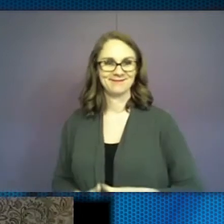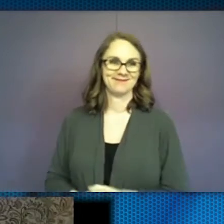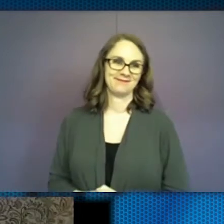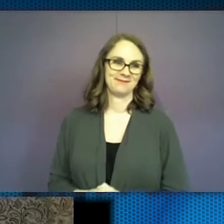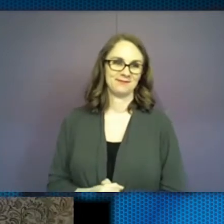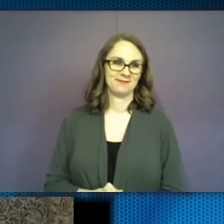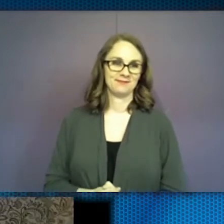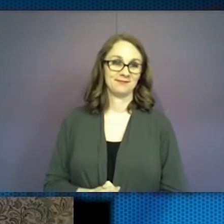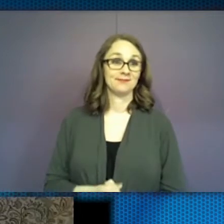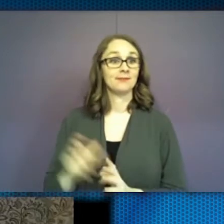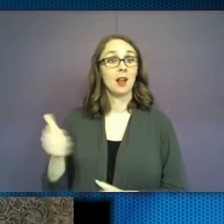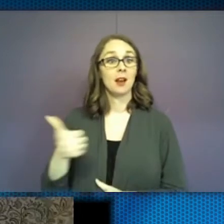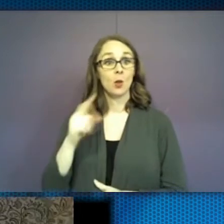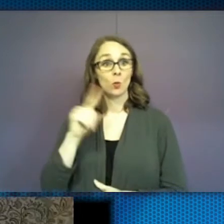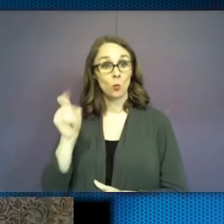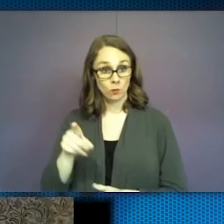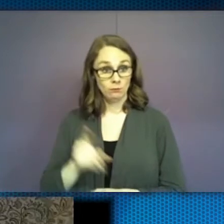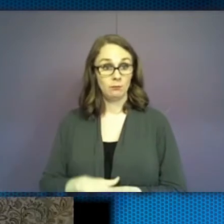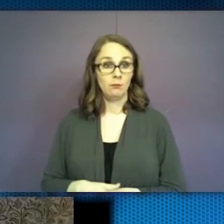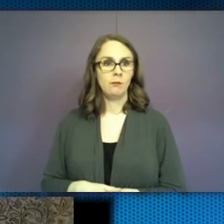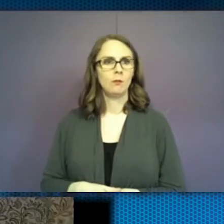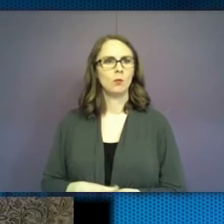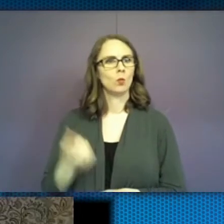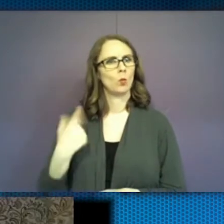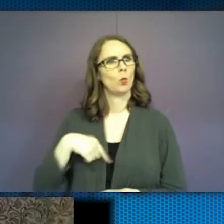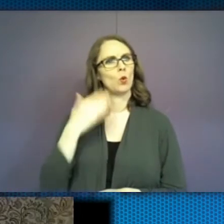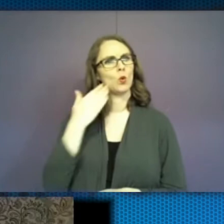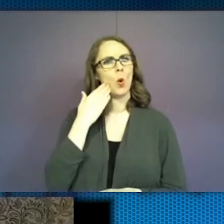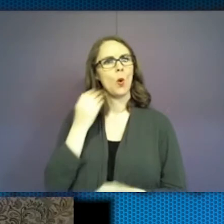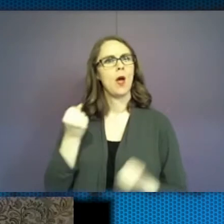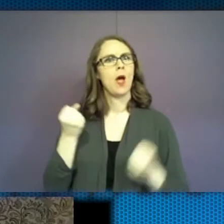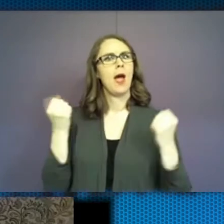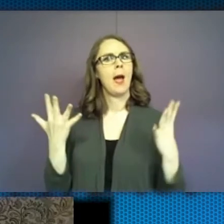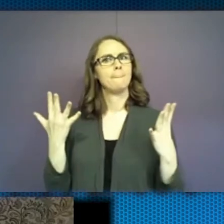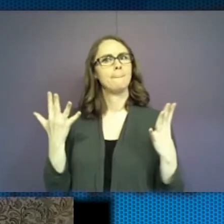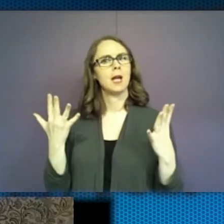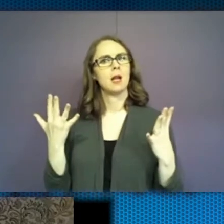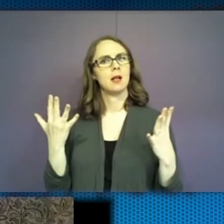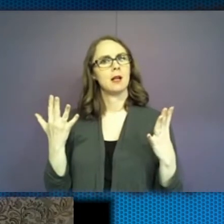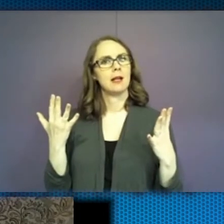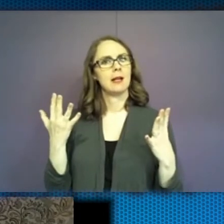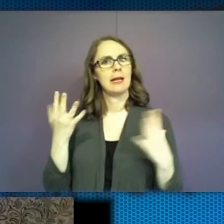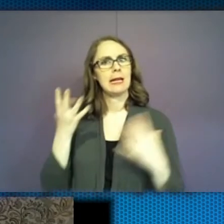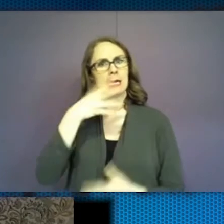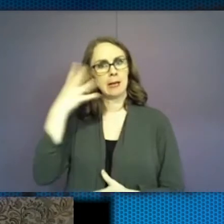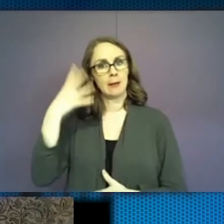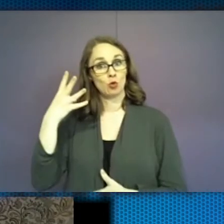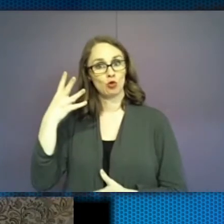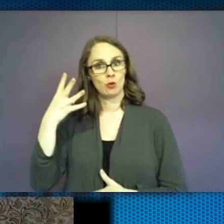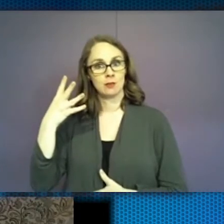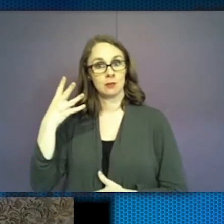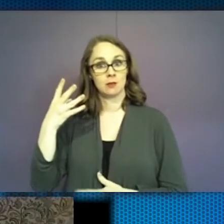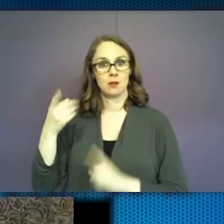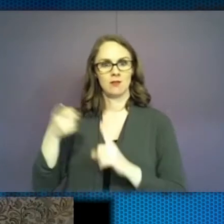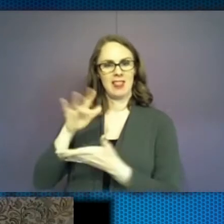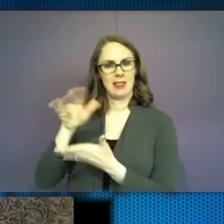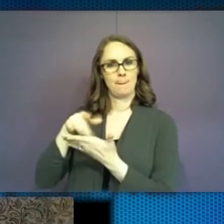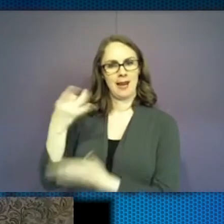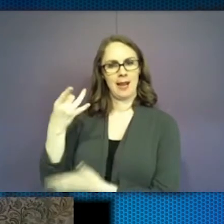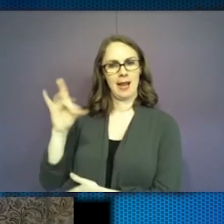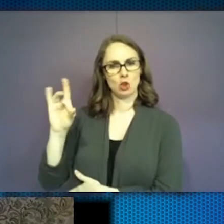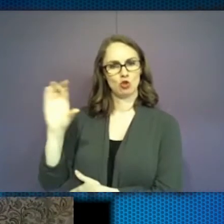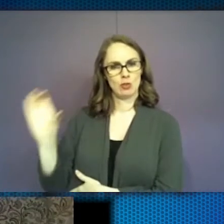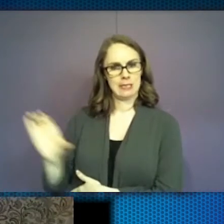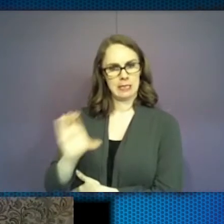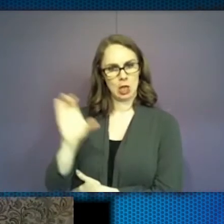And another question, do we know how many of the immigrants who came over in the mid-18th